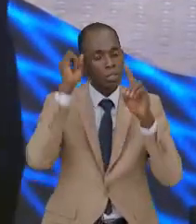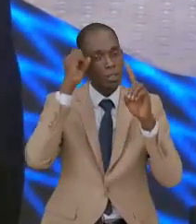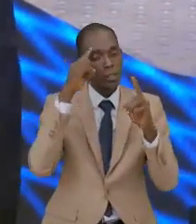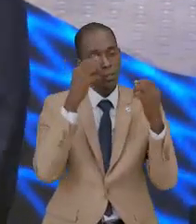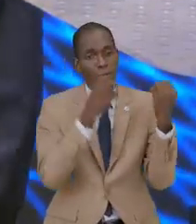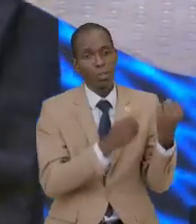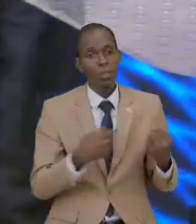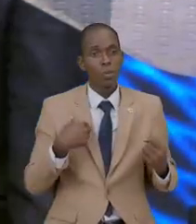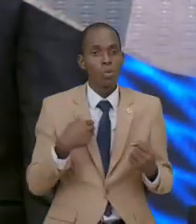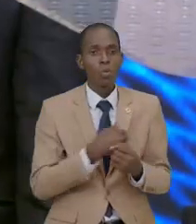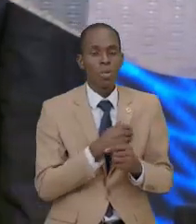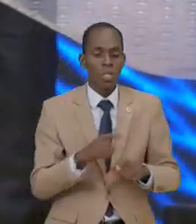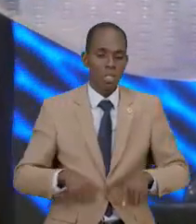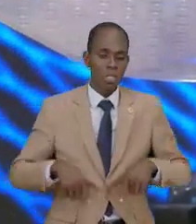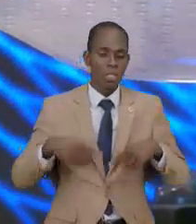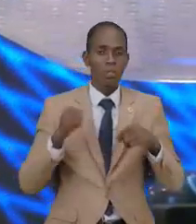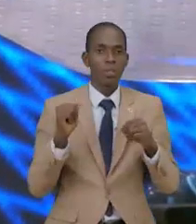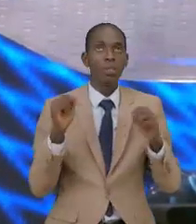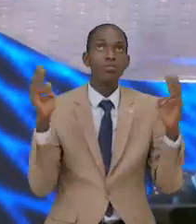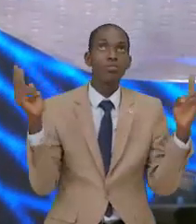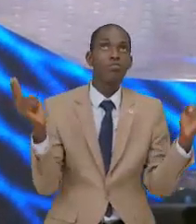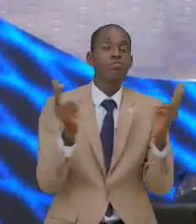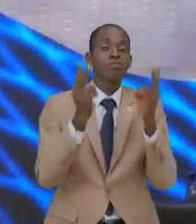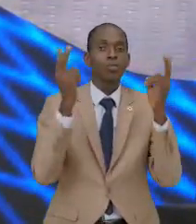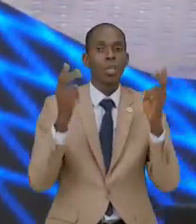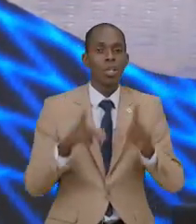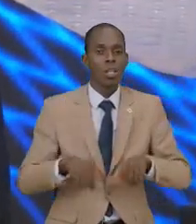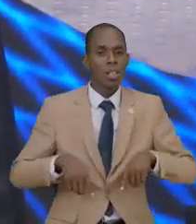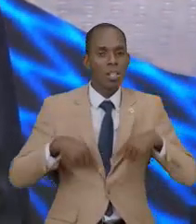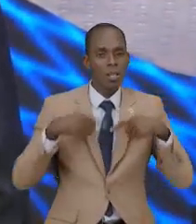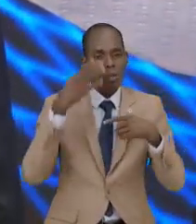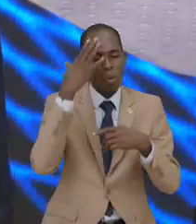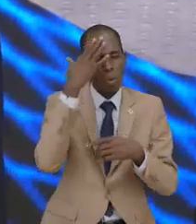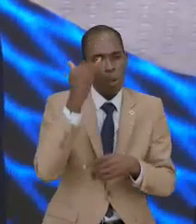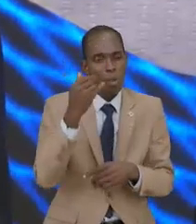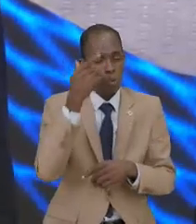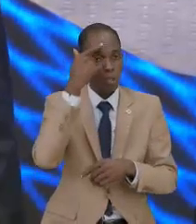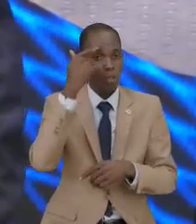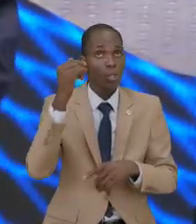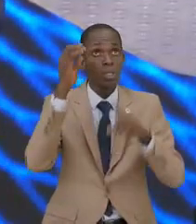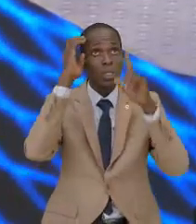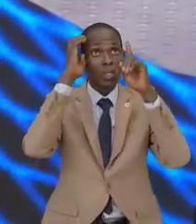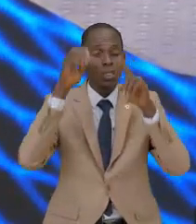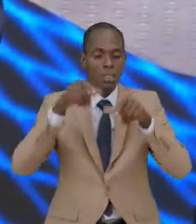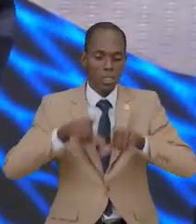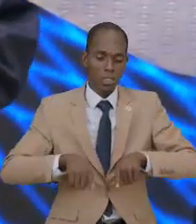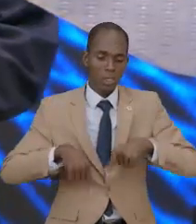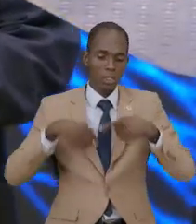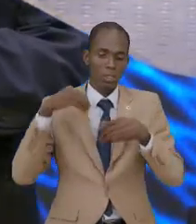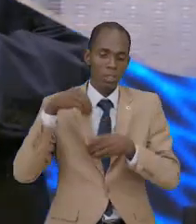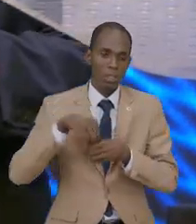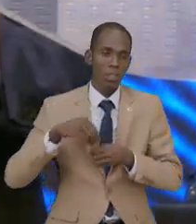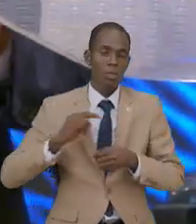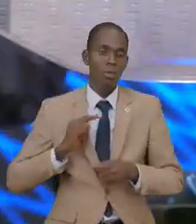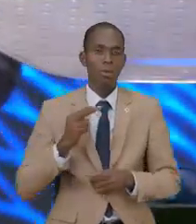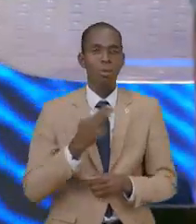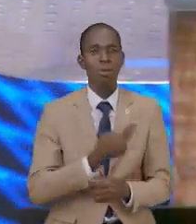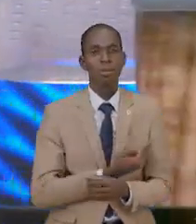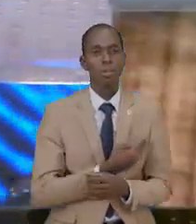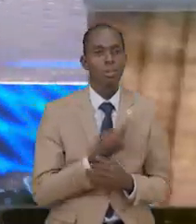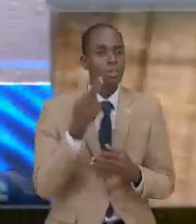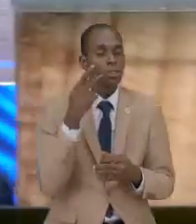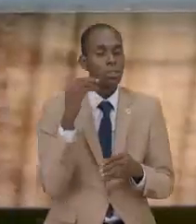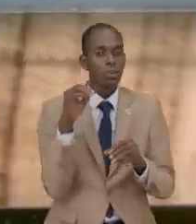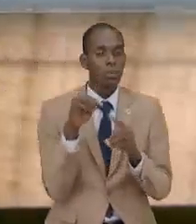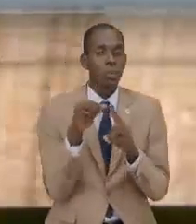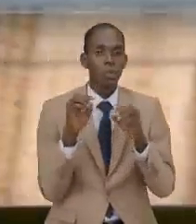we'll live the victorious life because he abides in us. We're coming